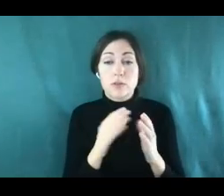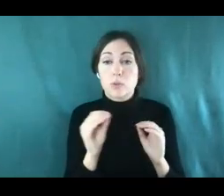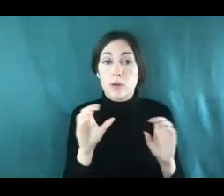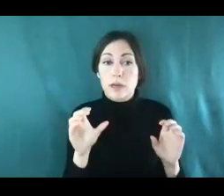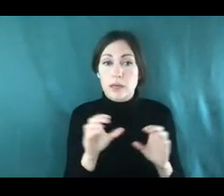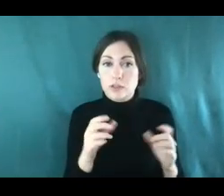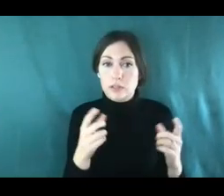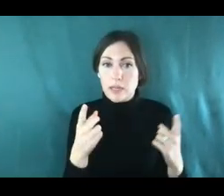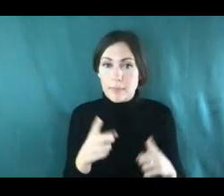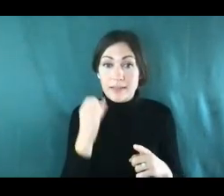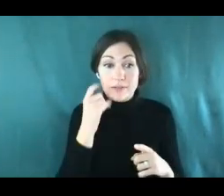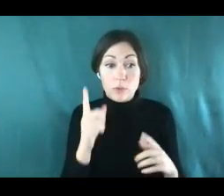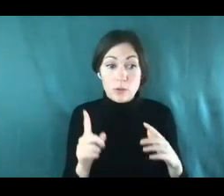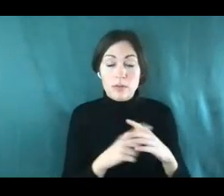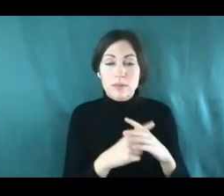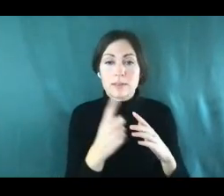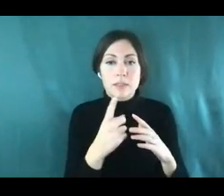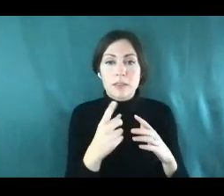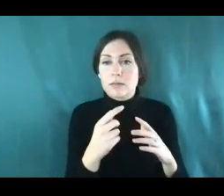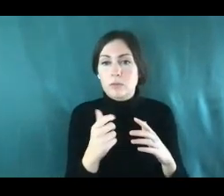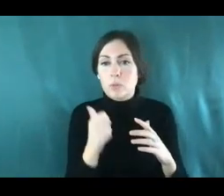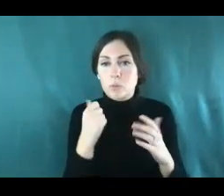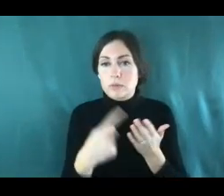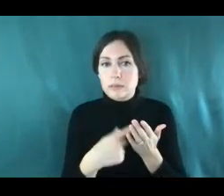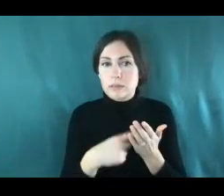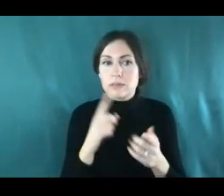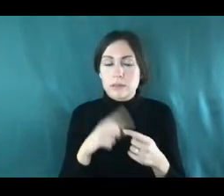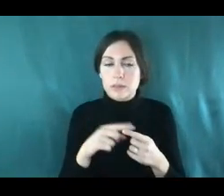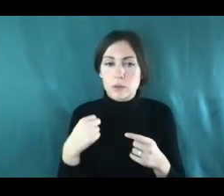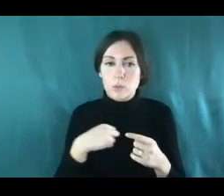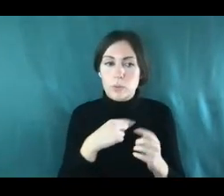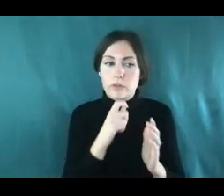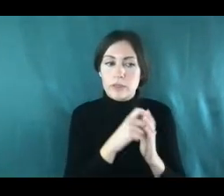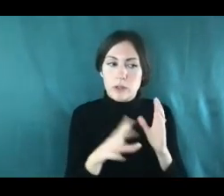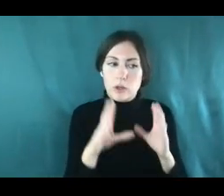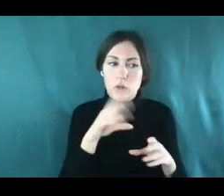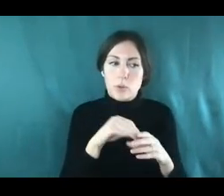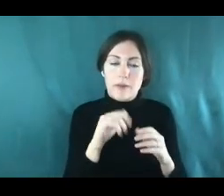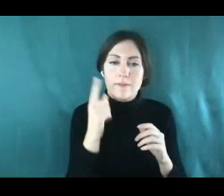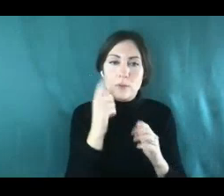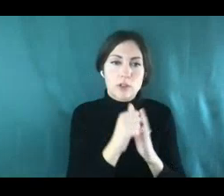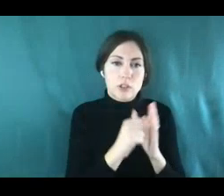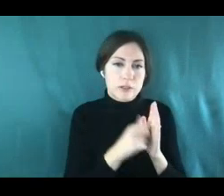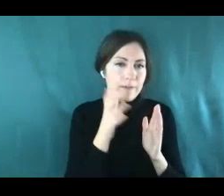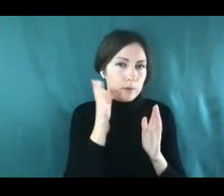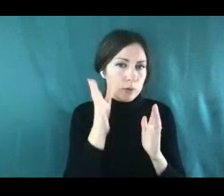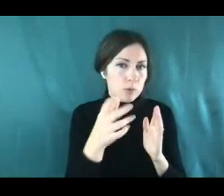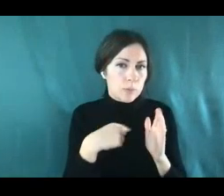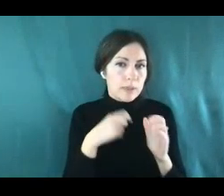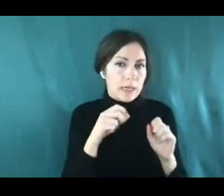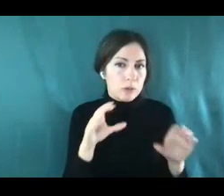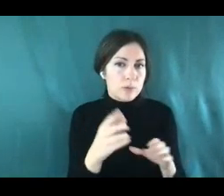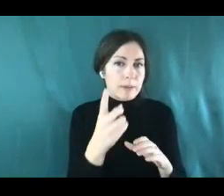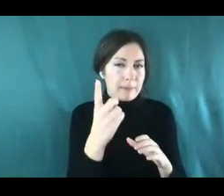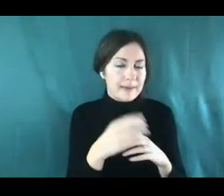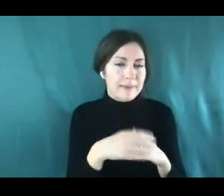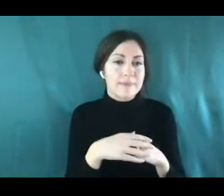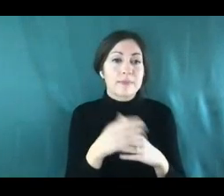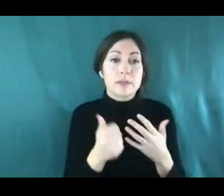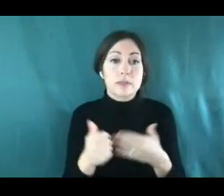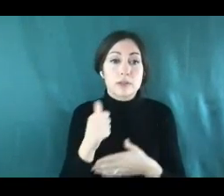be taken on a matter raised under this item until the matter has been included on an agenda item for which action may be taken. The chair of the advisory